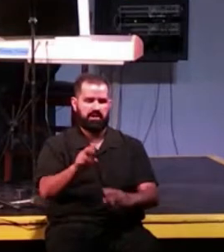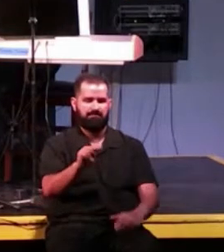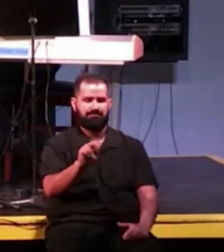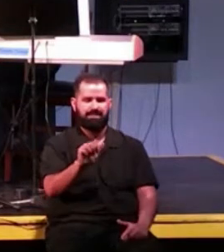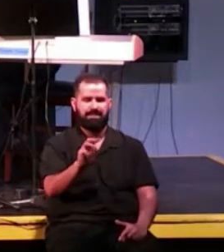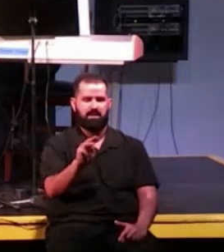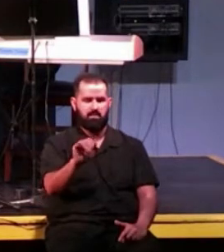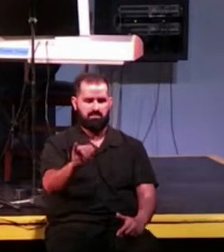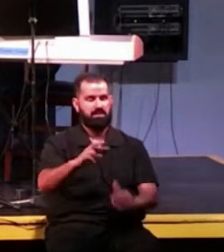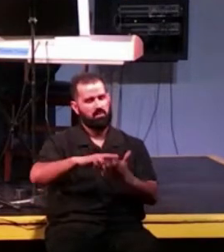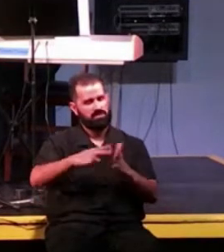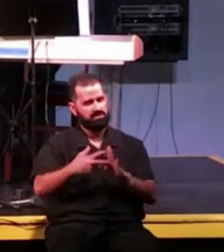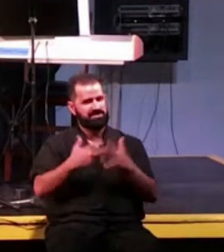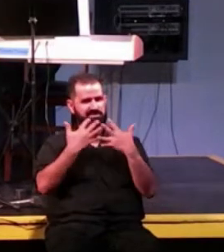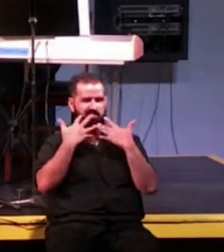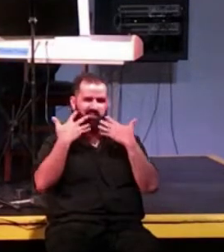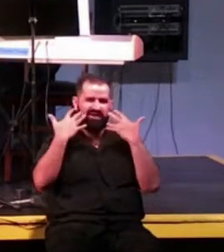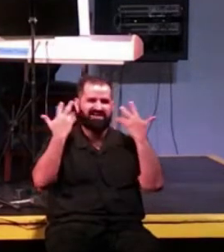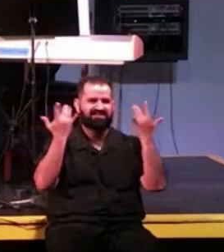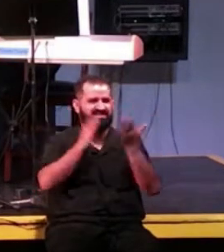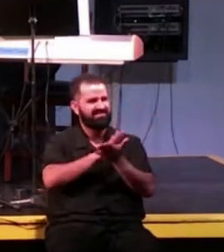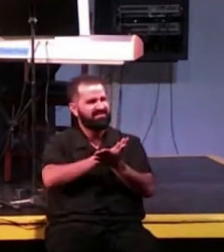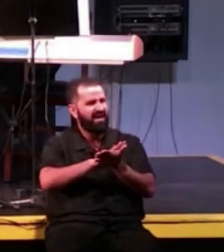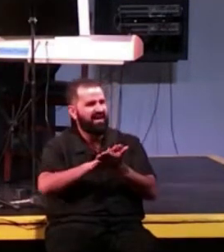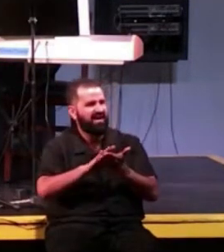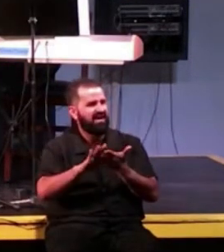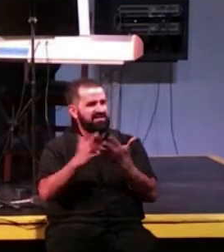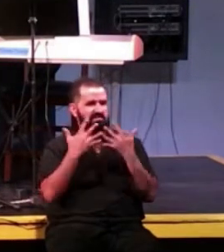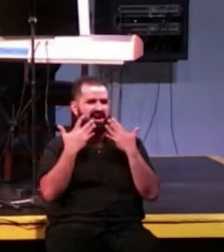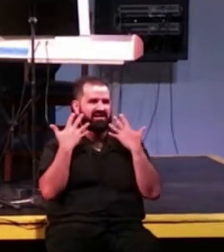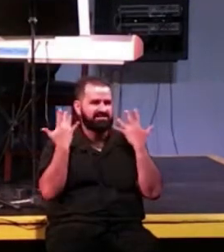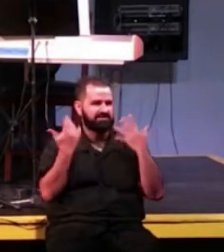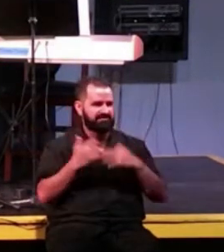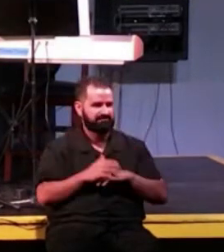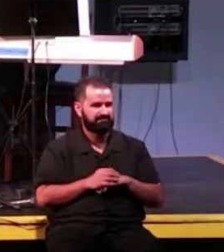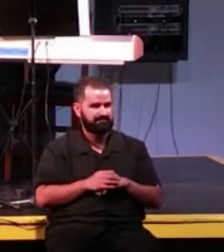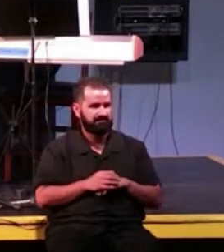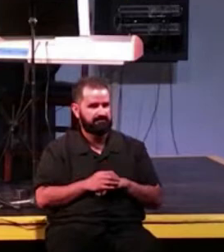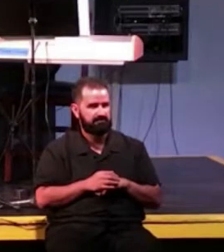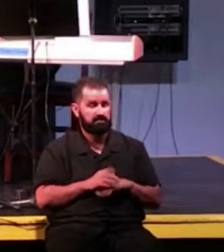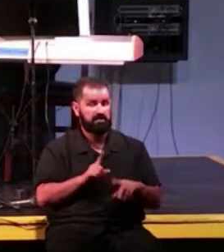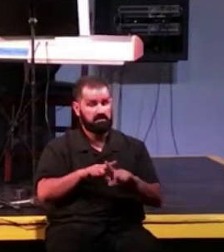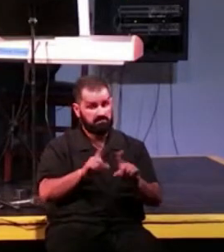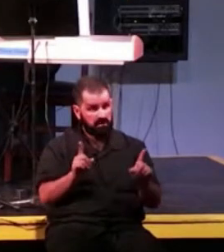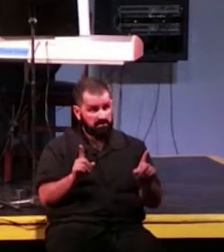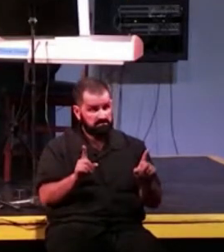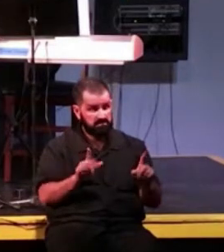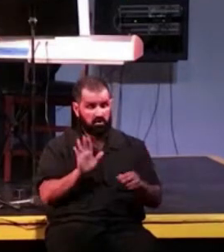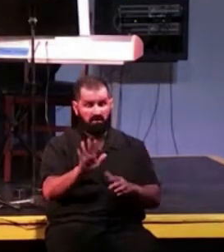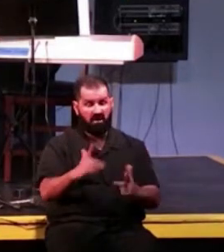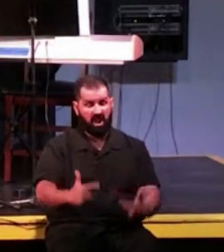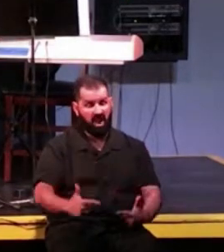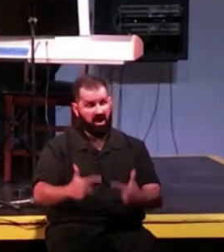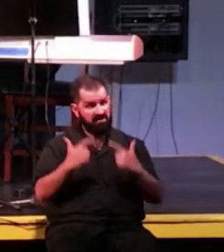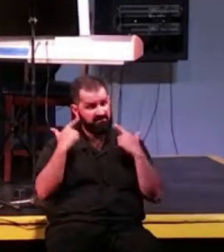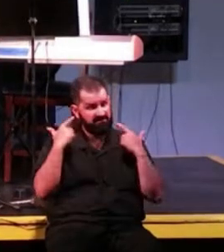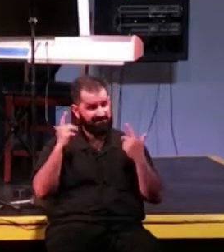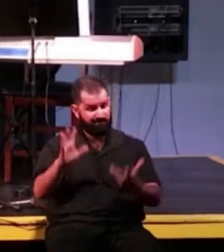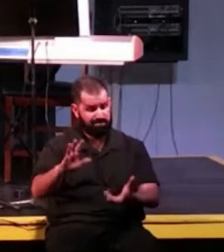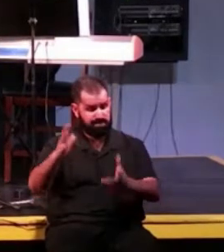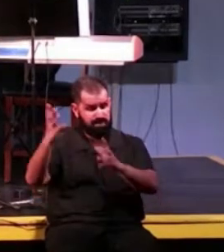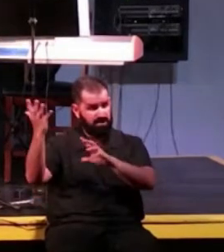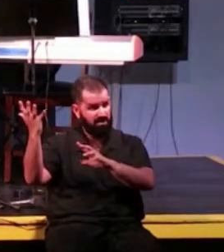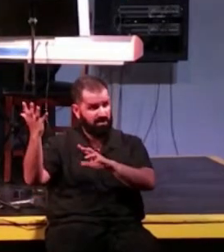Naomi at one time in her life was a pleasant person to be around with. But because her life appeared to be